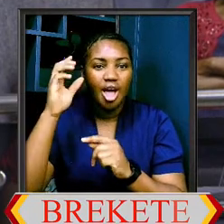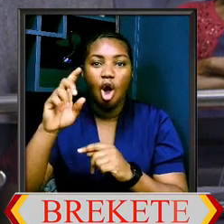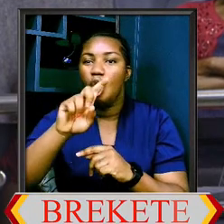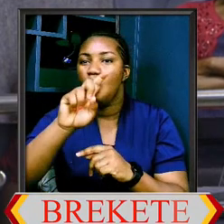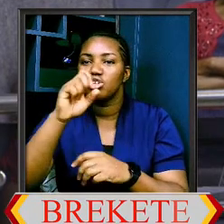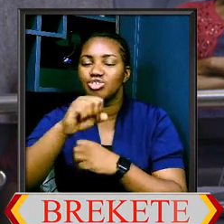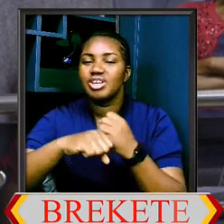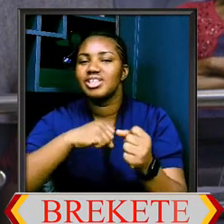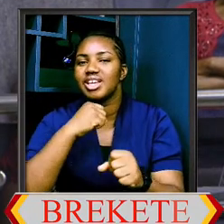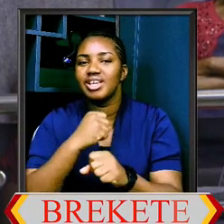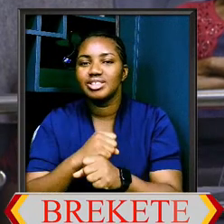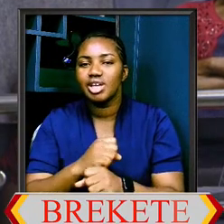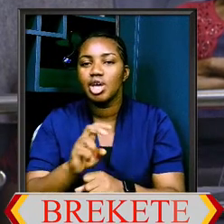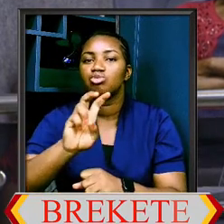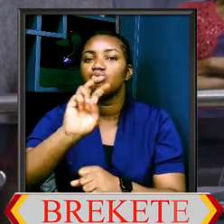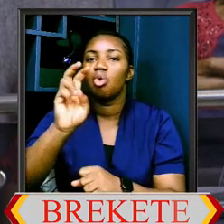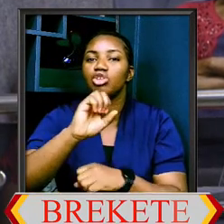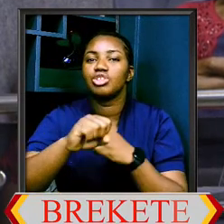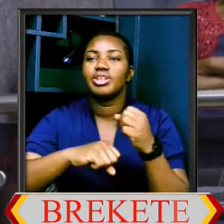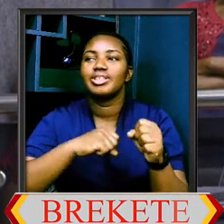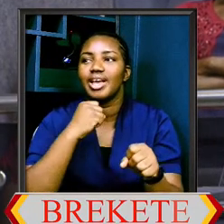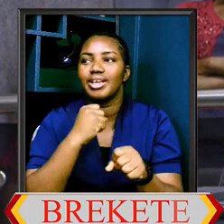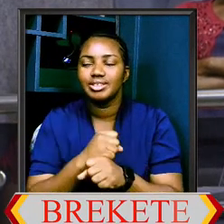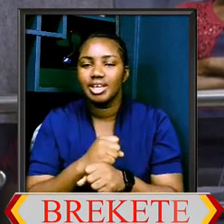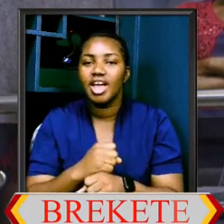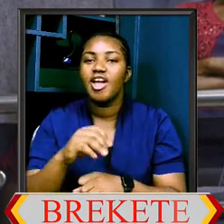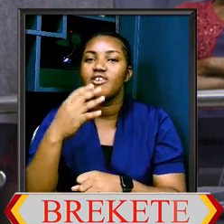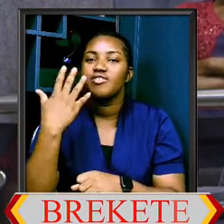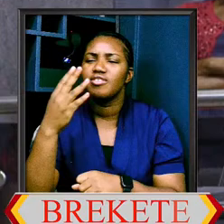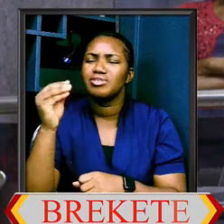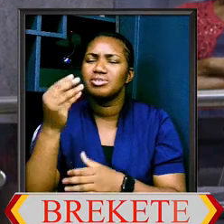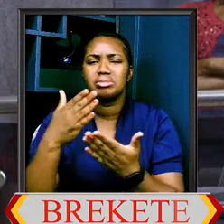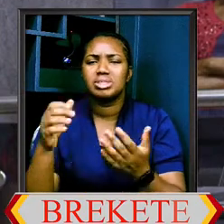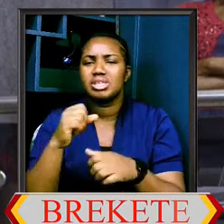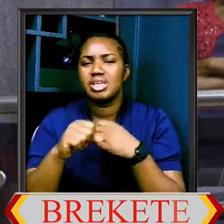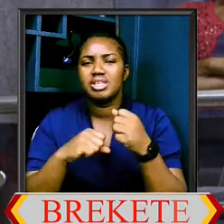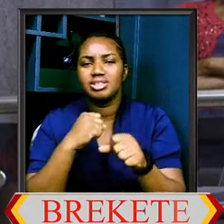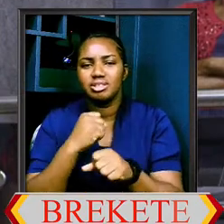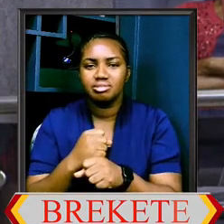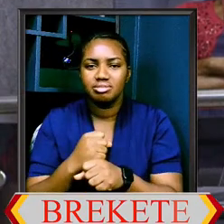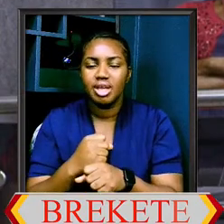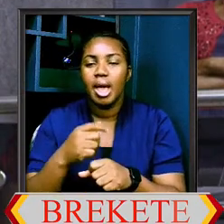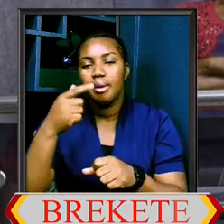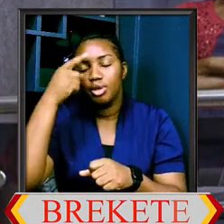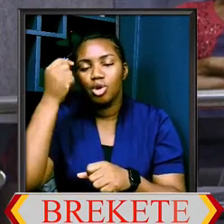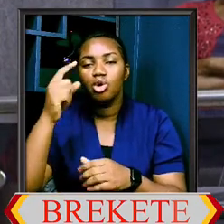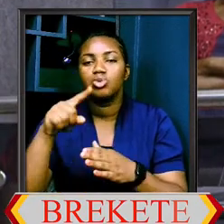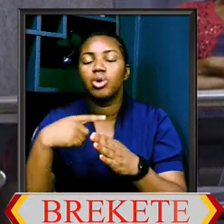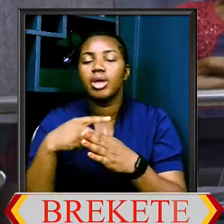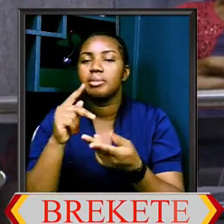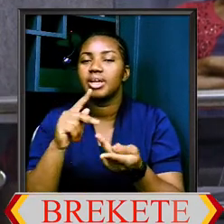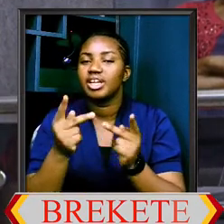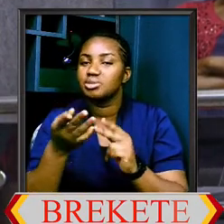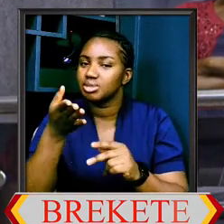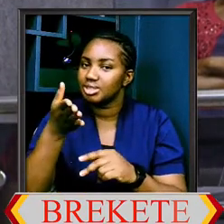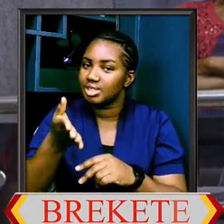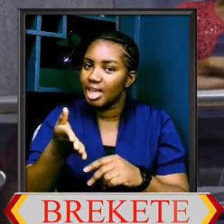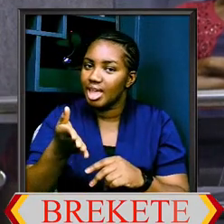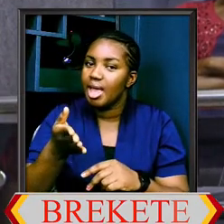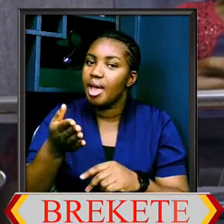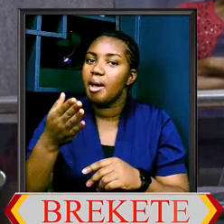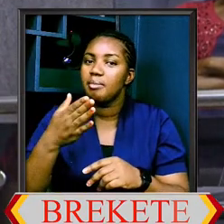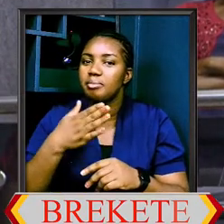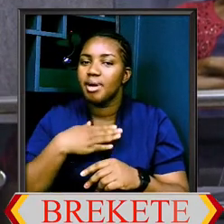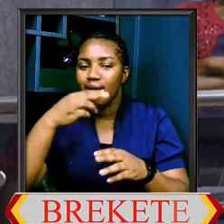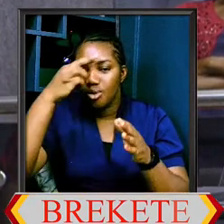years, 200 years, 50 something years. Because when partnership day,